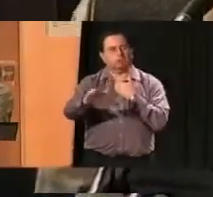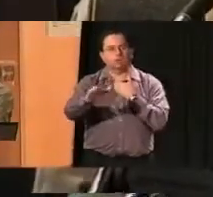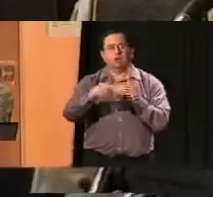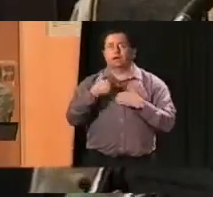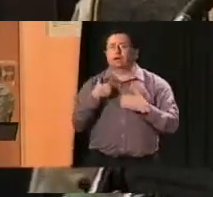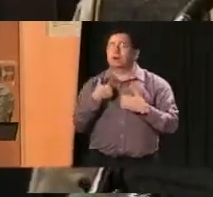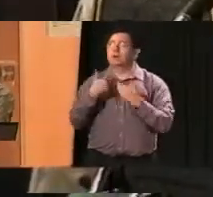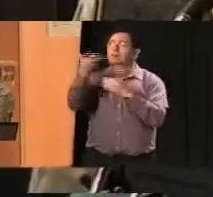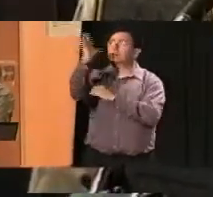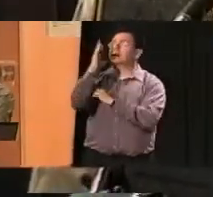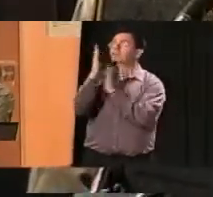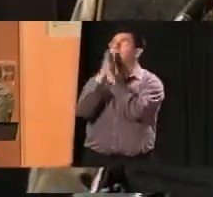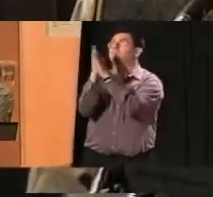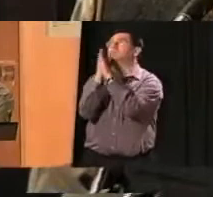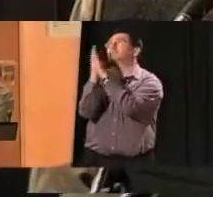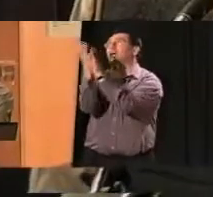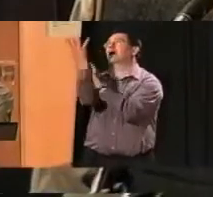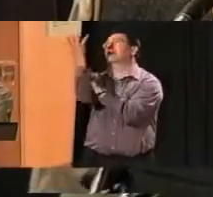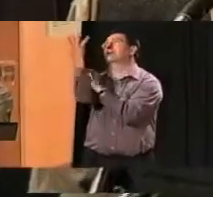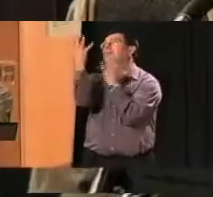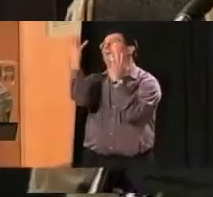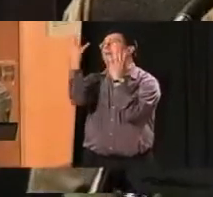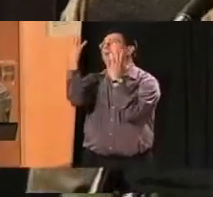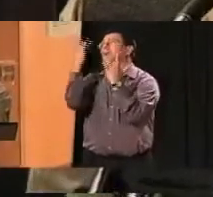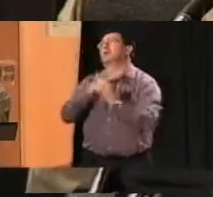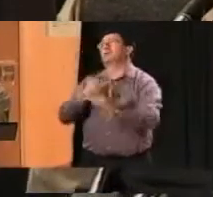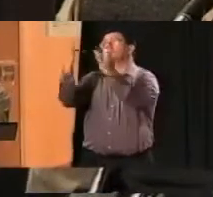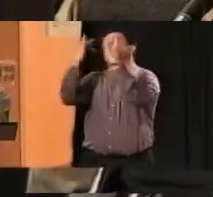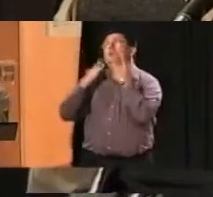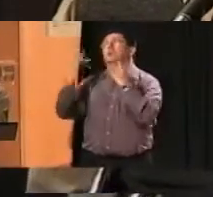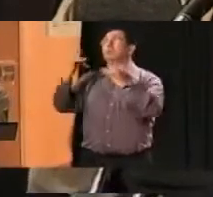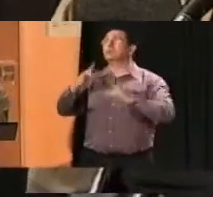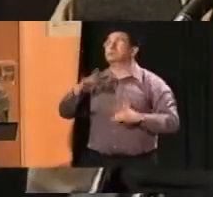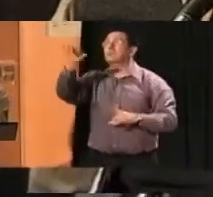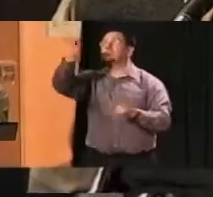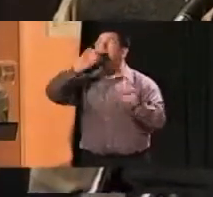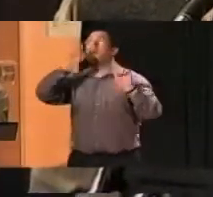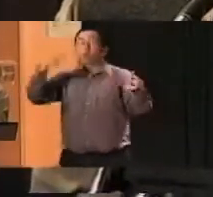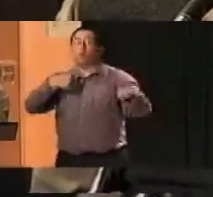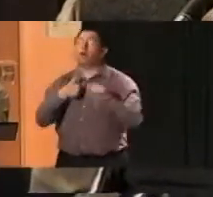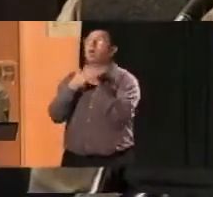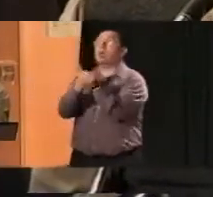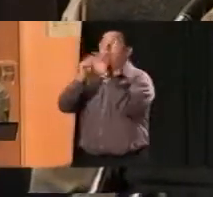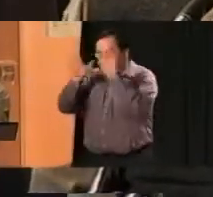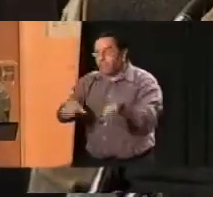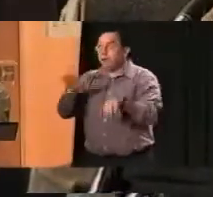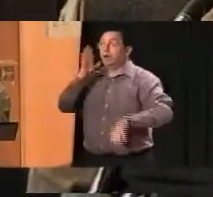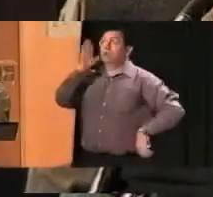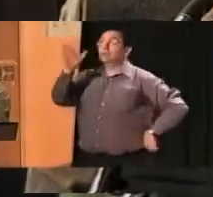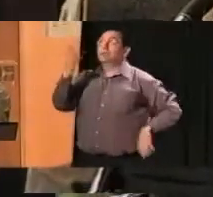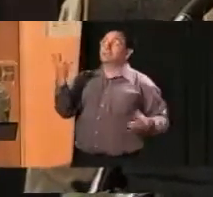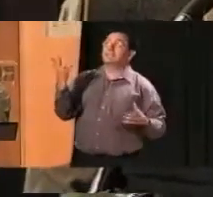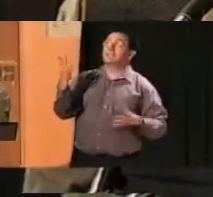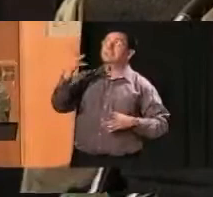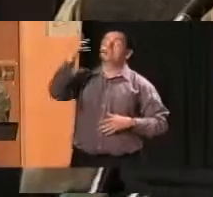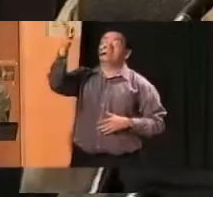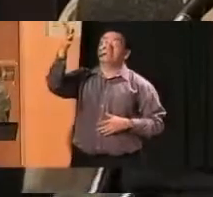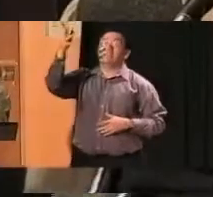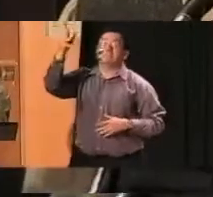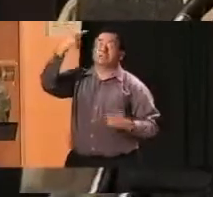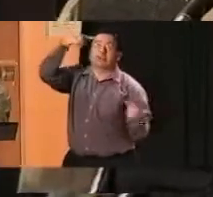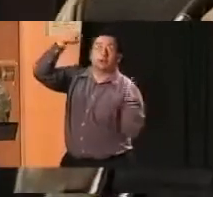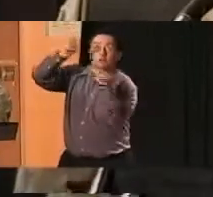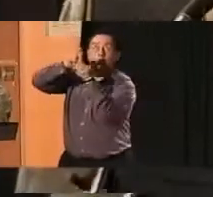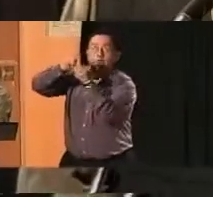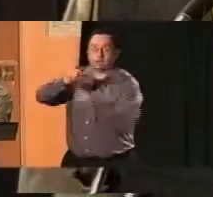begged to God for mercy, I'd do anything he'd say. as long as he would